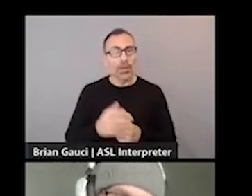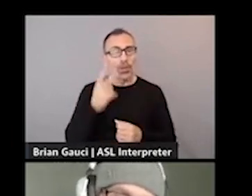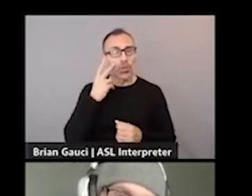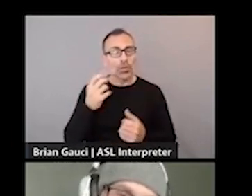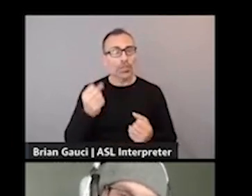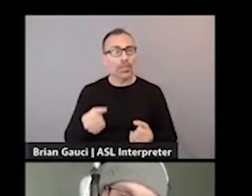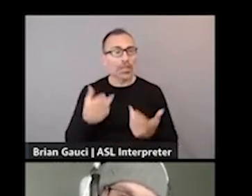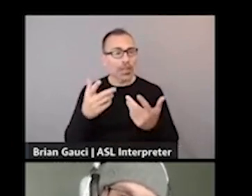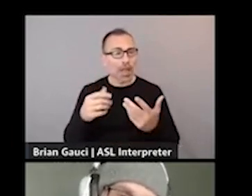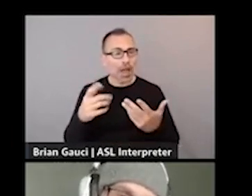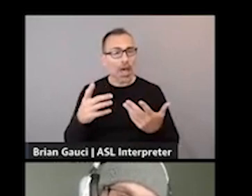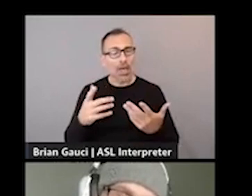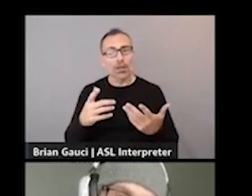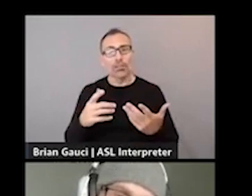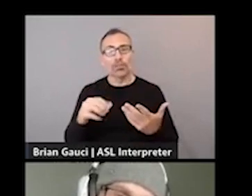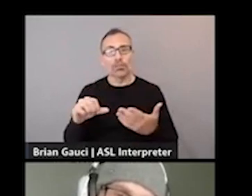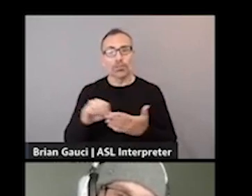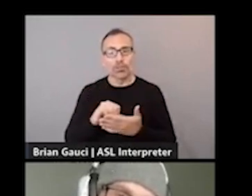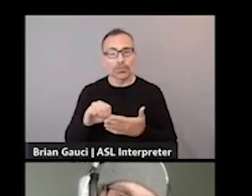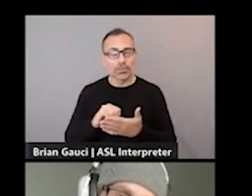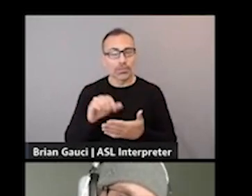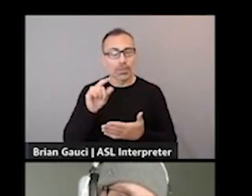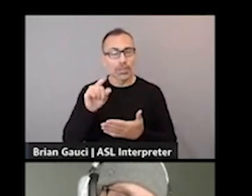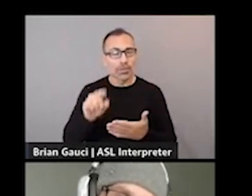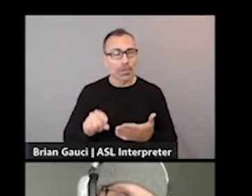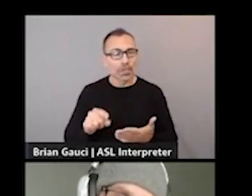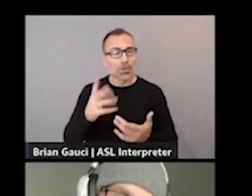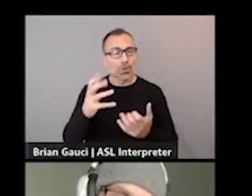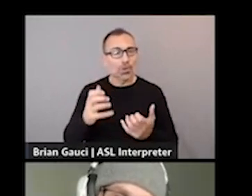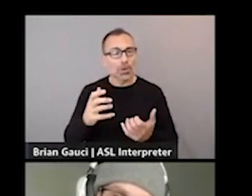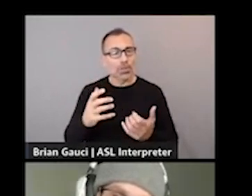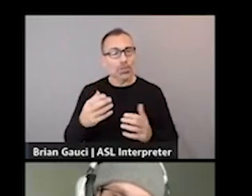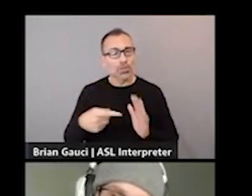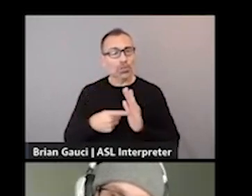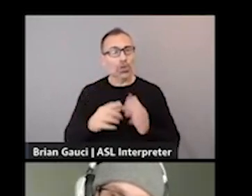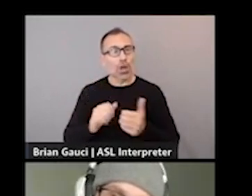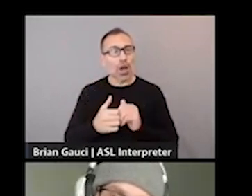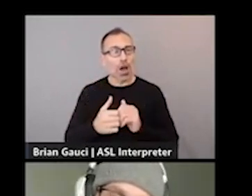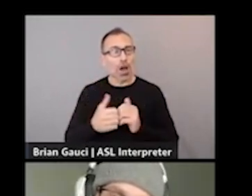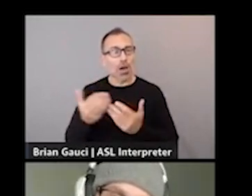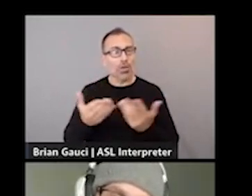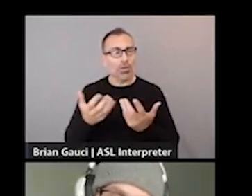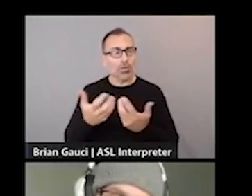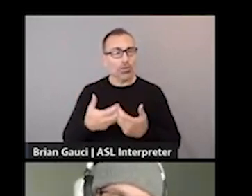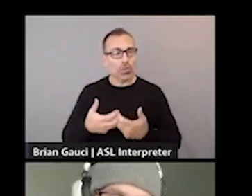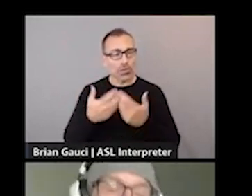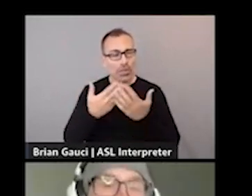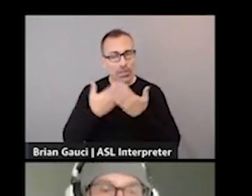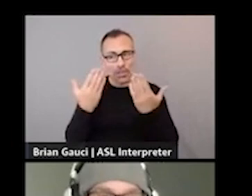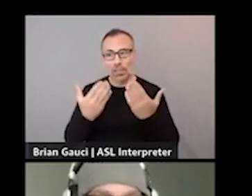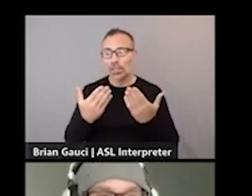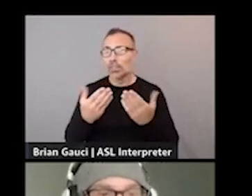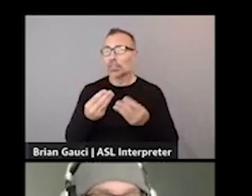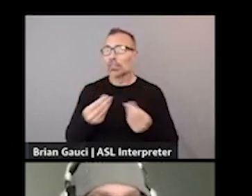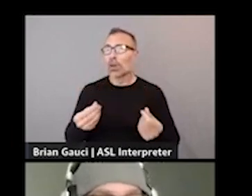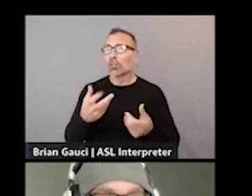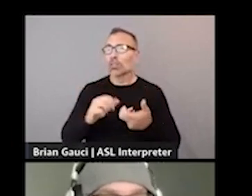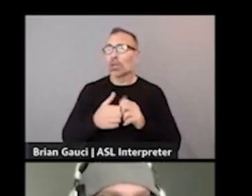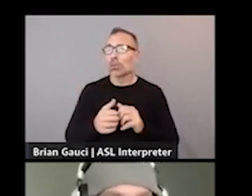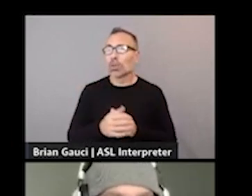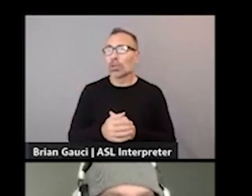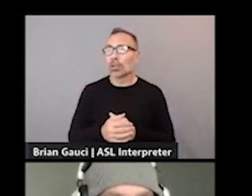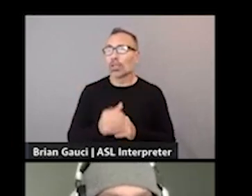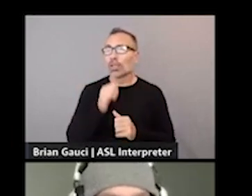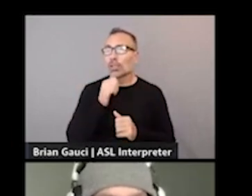you run the cat indices. So that's what we want to highlight, and how the serverless solves that particular problem is like, you don't really have to create